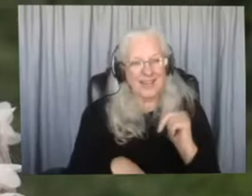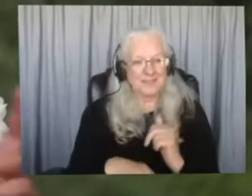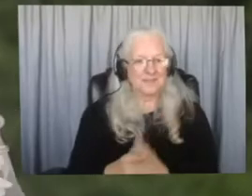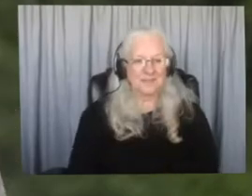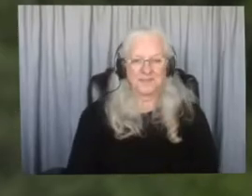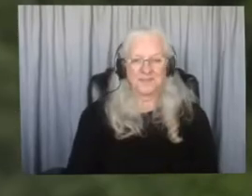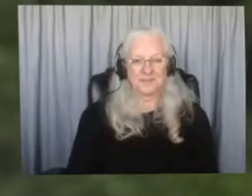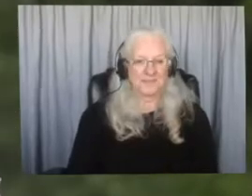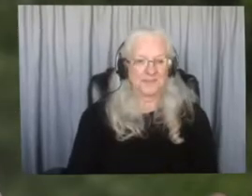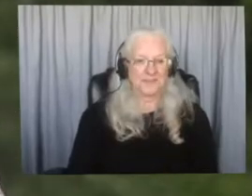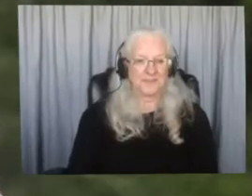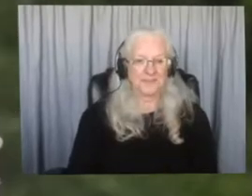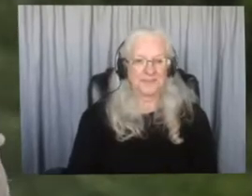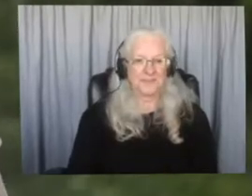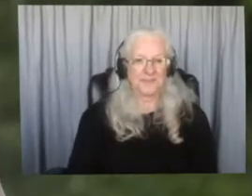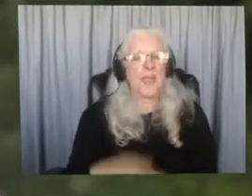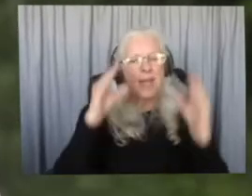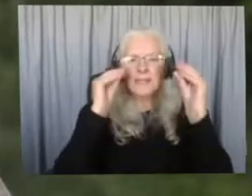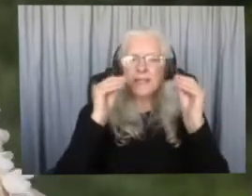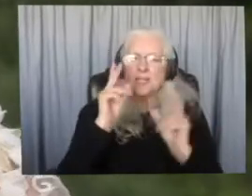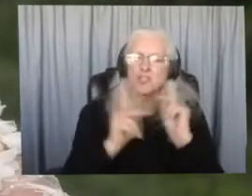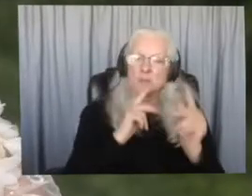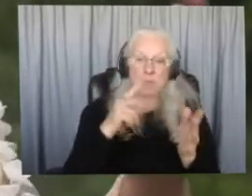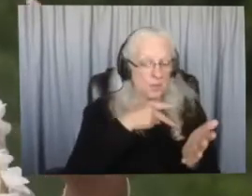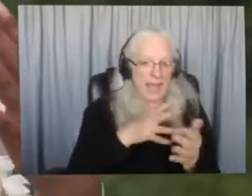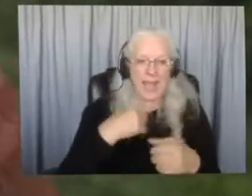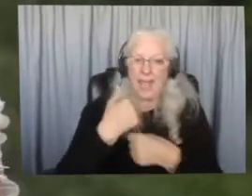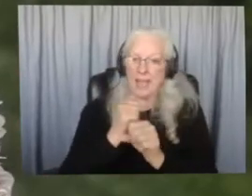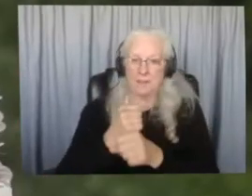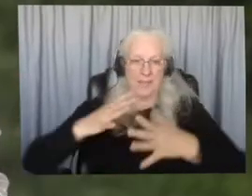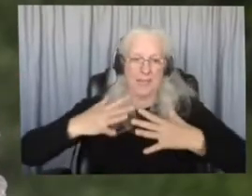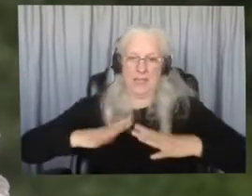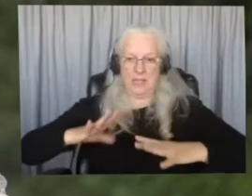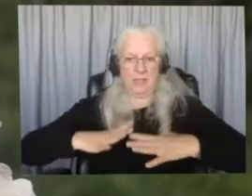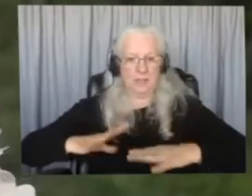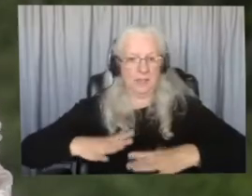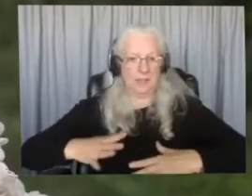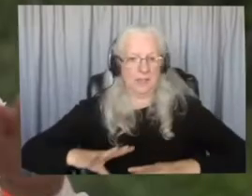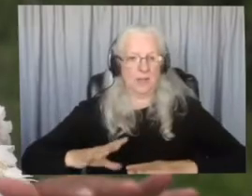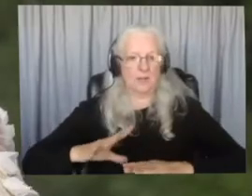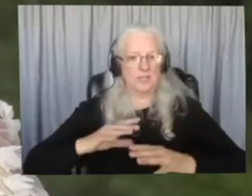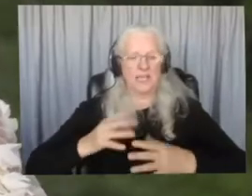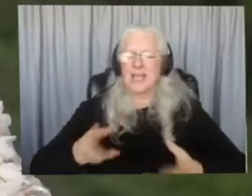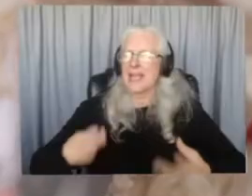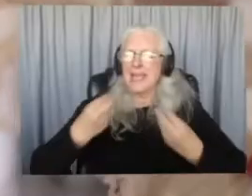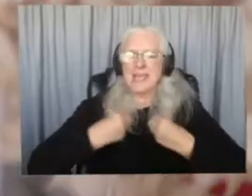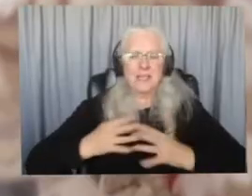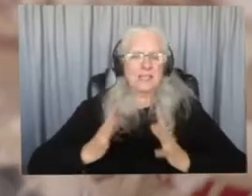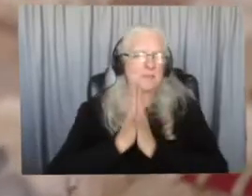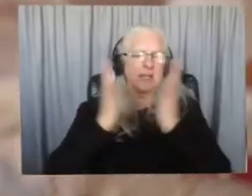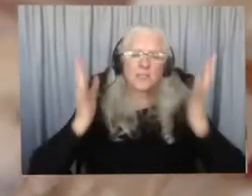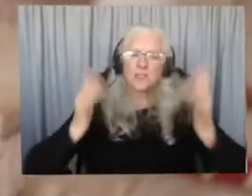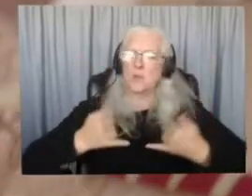Teaching people to dance and teaching people to make regalia it brings me so much joy when I do it. I lose track